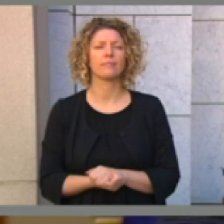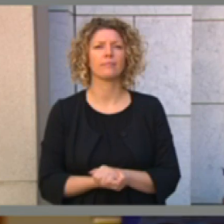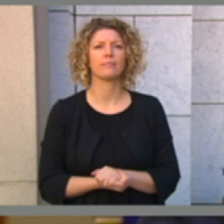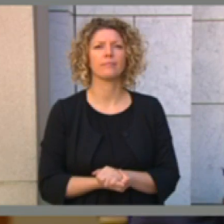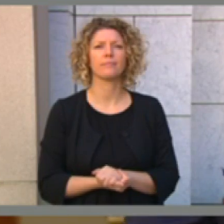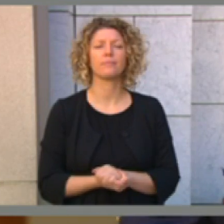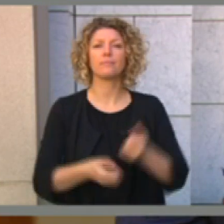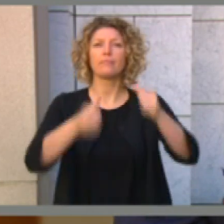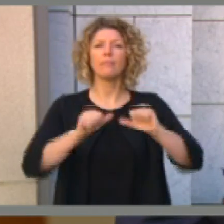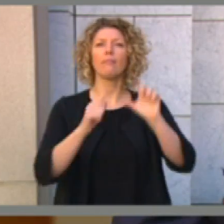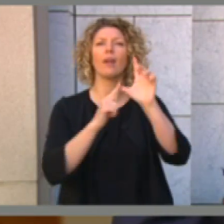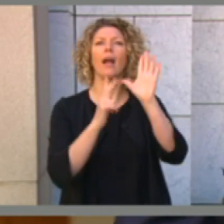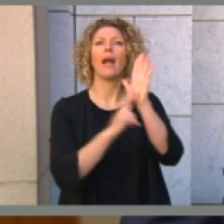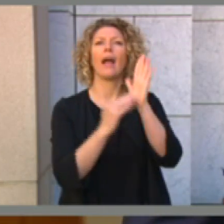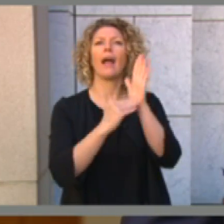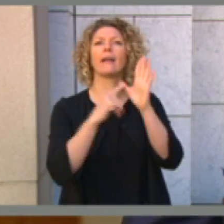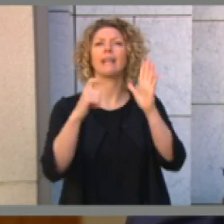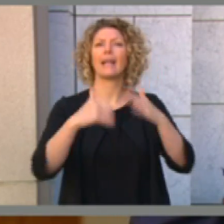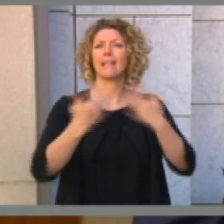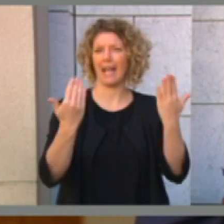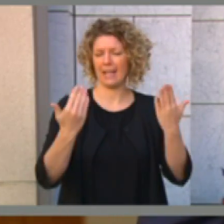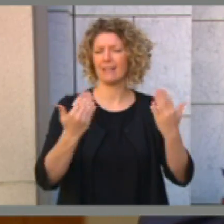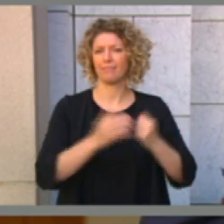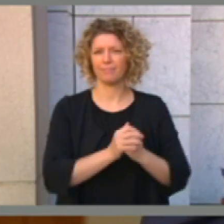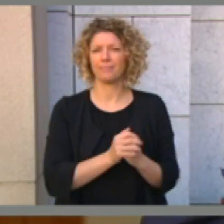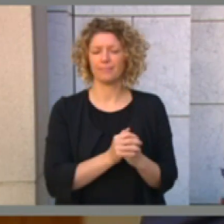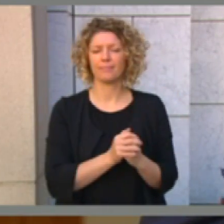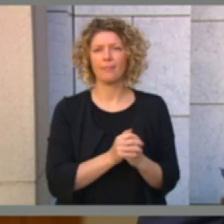Anzac Day. It was a busy night, as you can see.